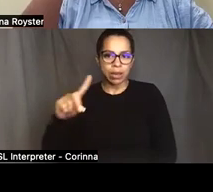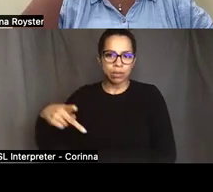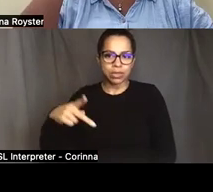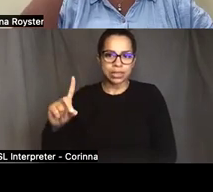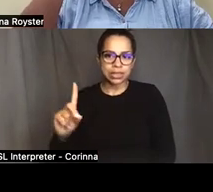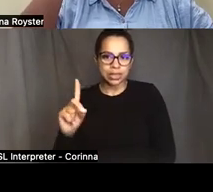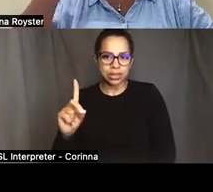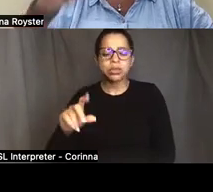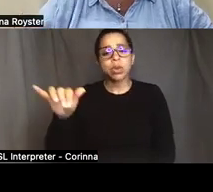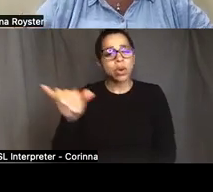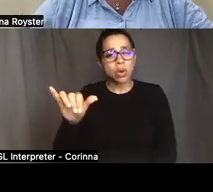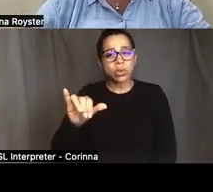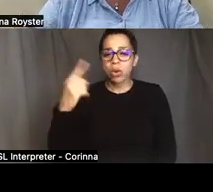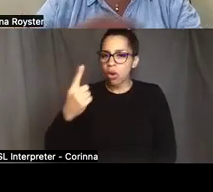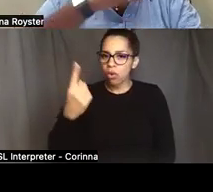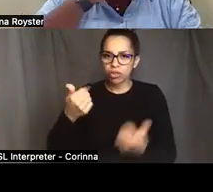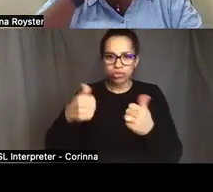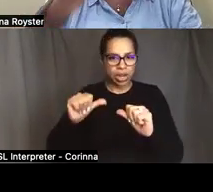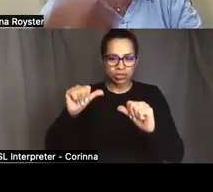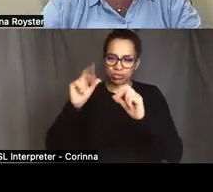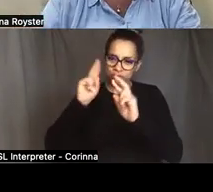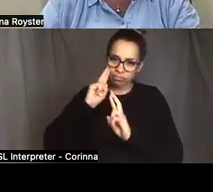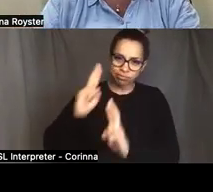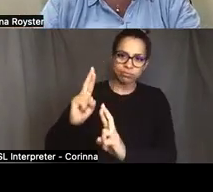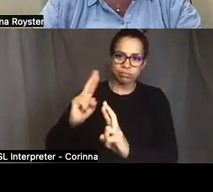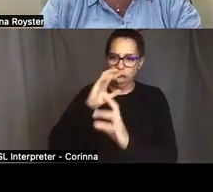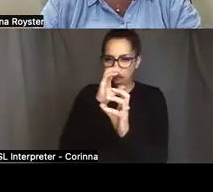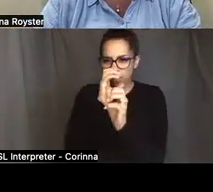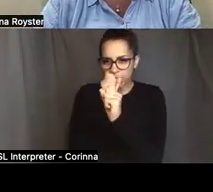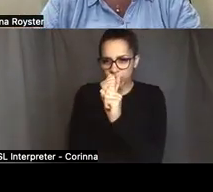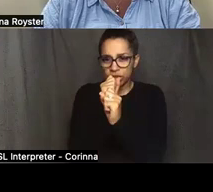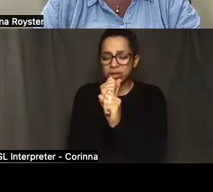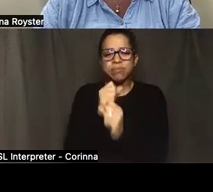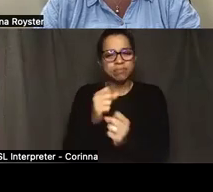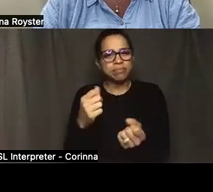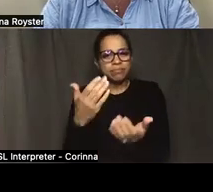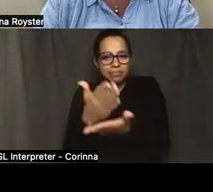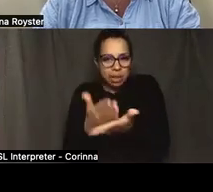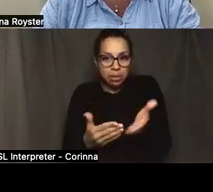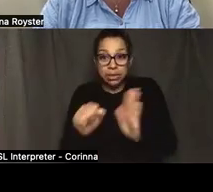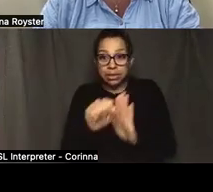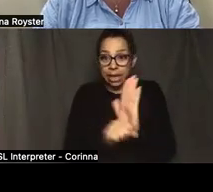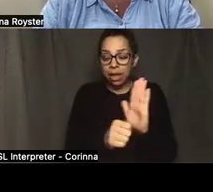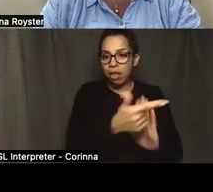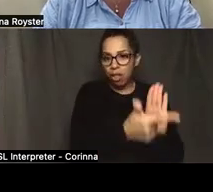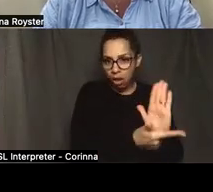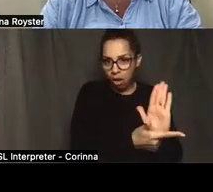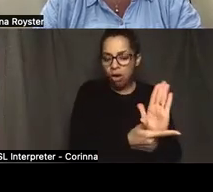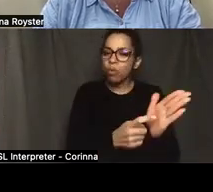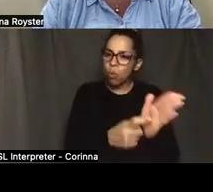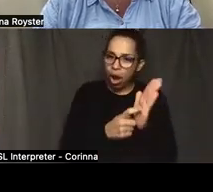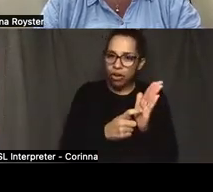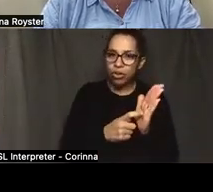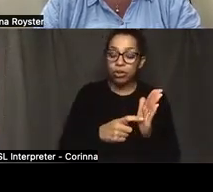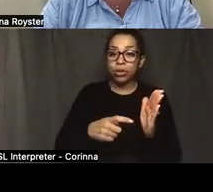respect the process of confidentiality, right? There are some state laws that require us to inform teachers of a